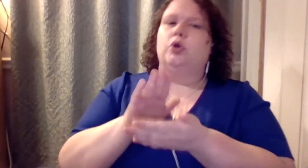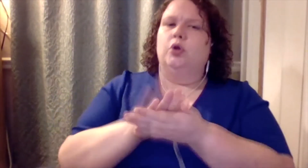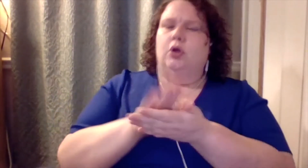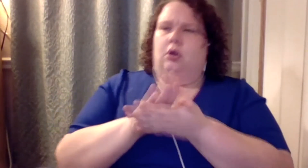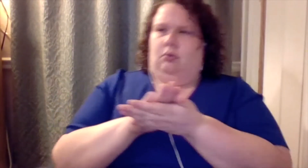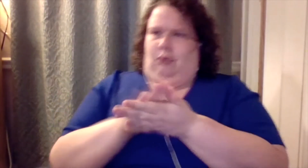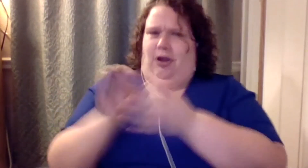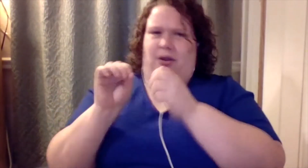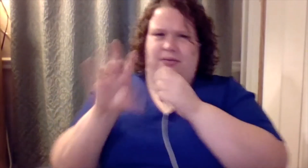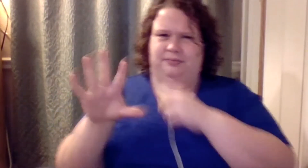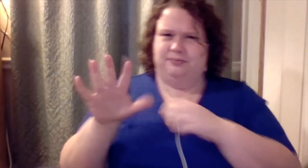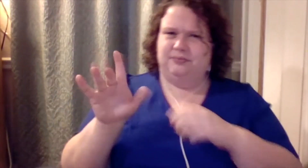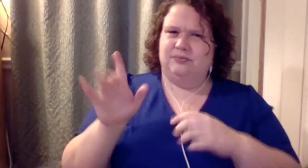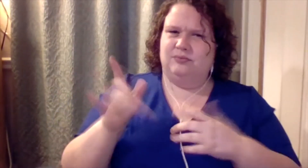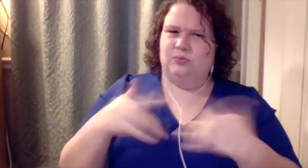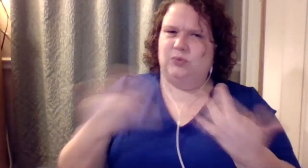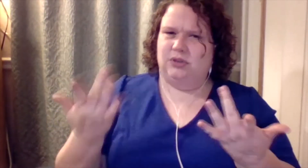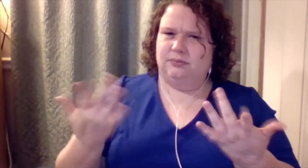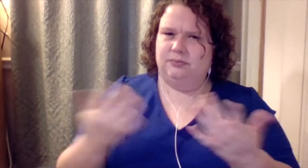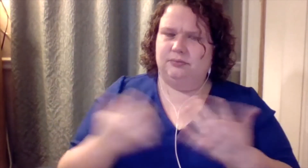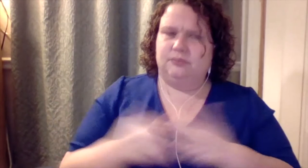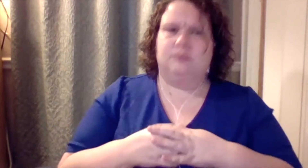I'm sorry, I'm not familiar with that.